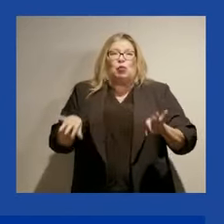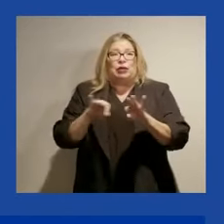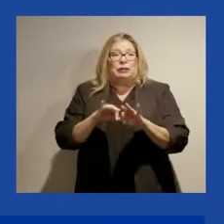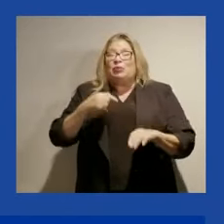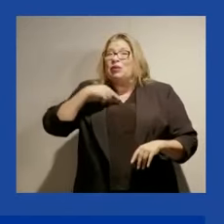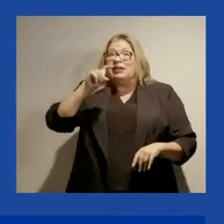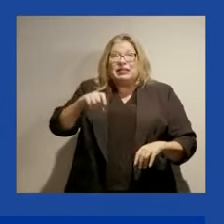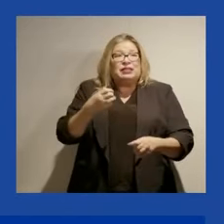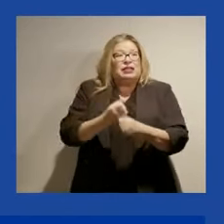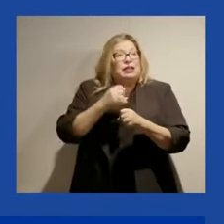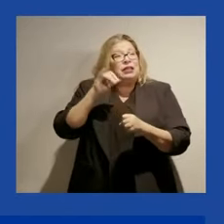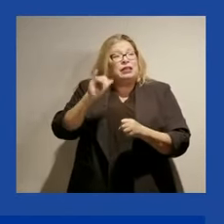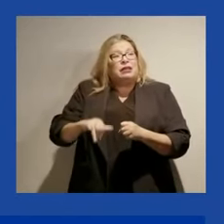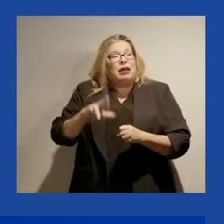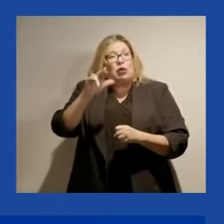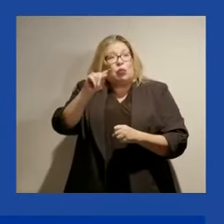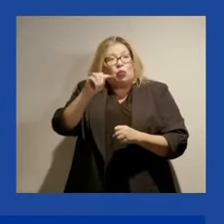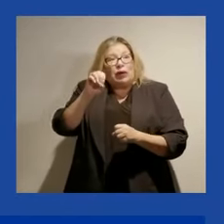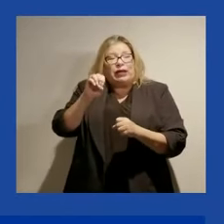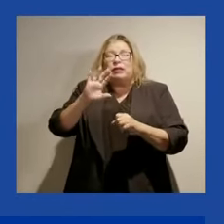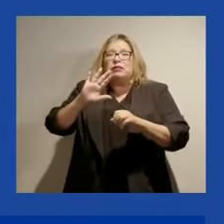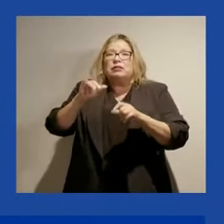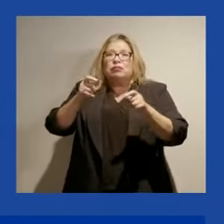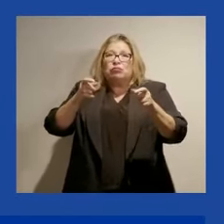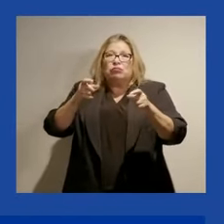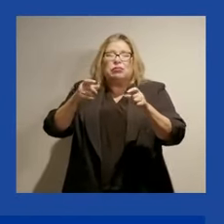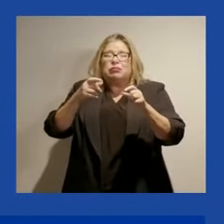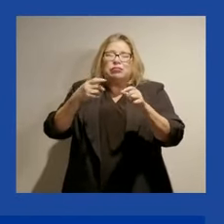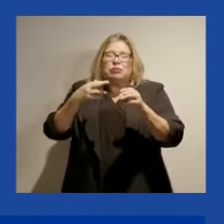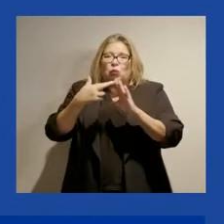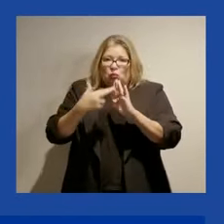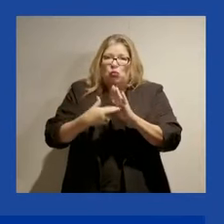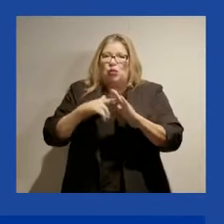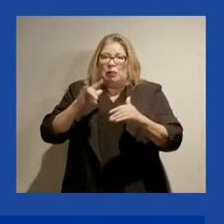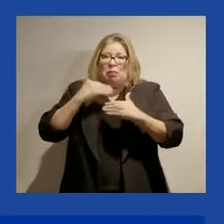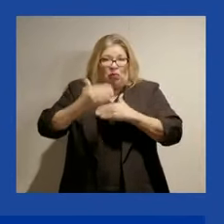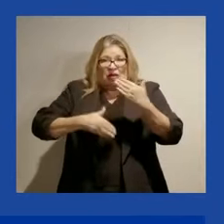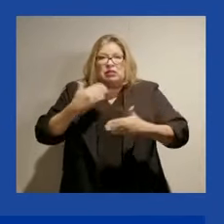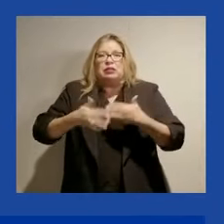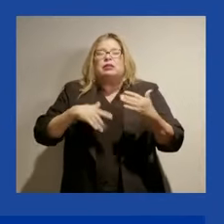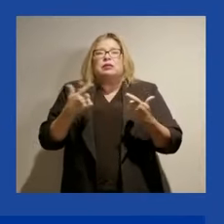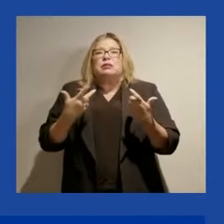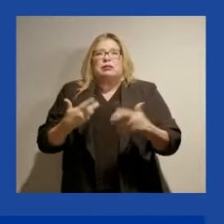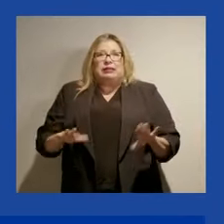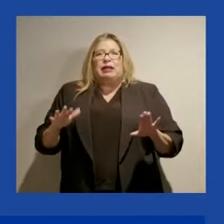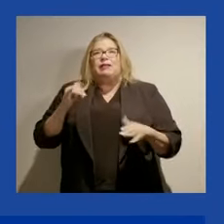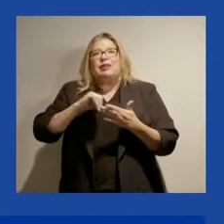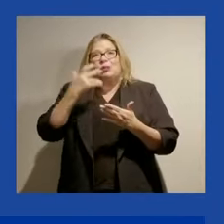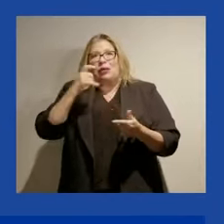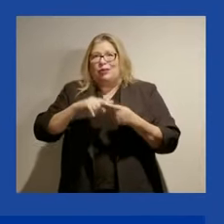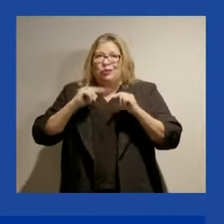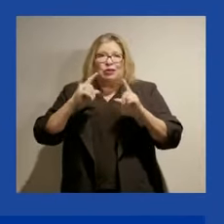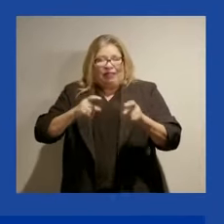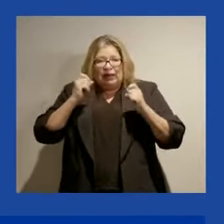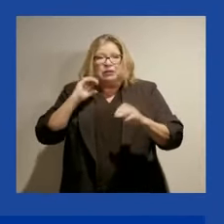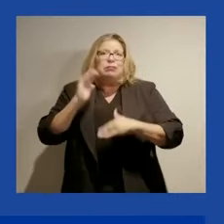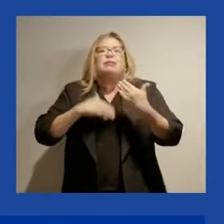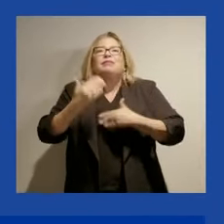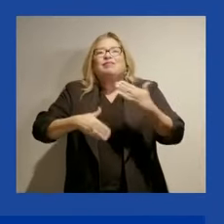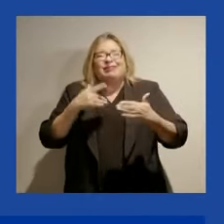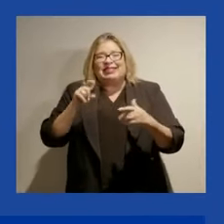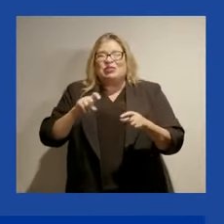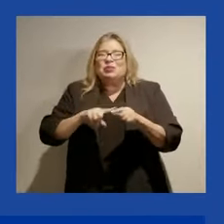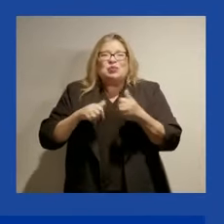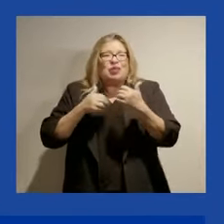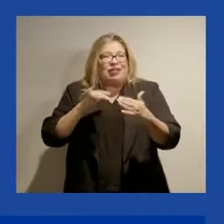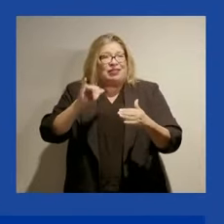this rate ruling process done. And that's why we want to expedite it over a 60-day period. We need to stabilize this market.